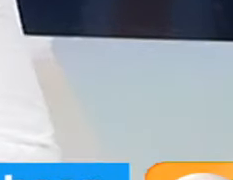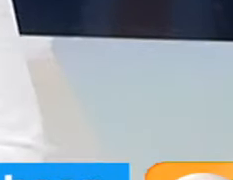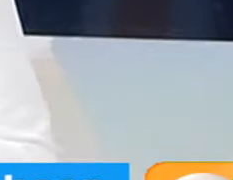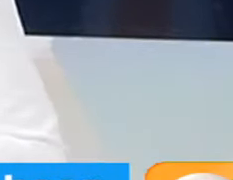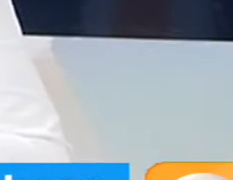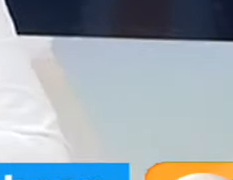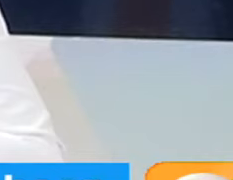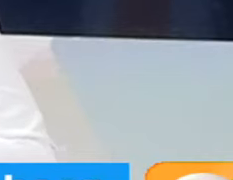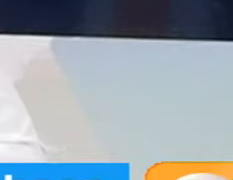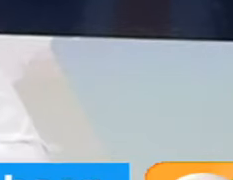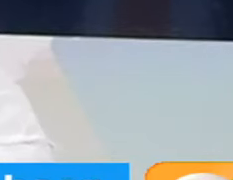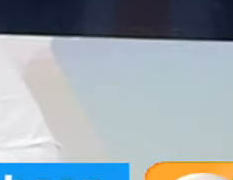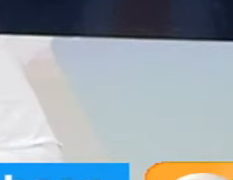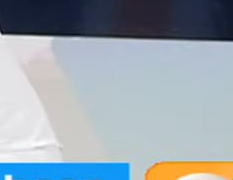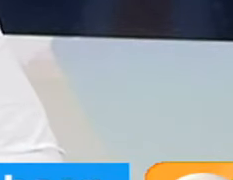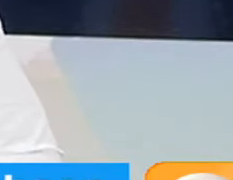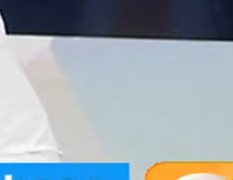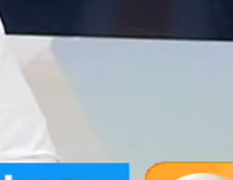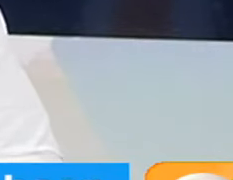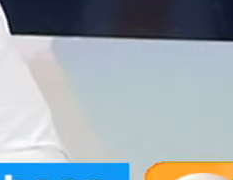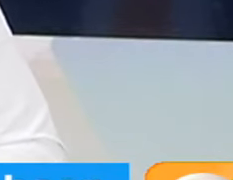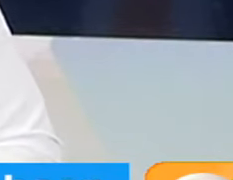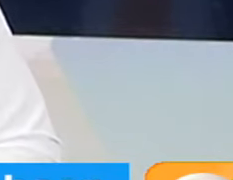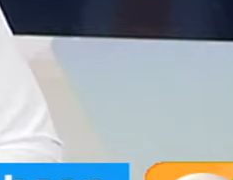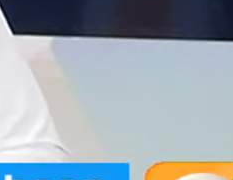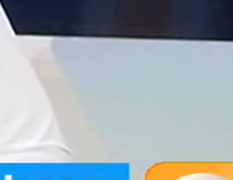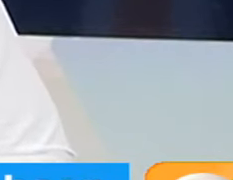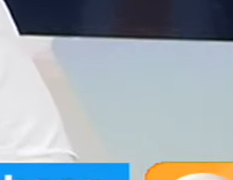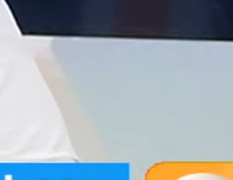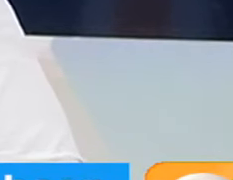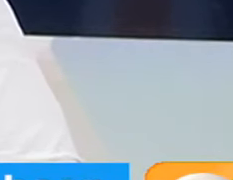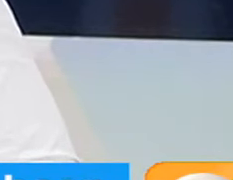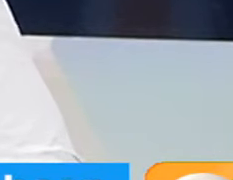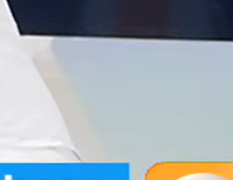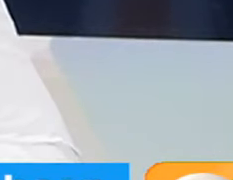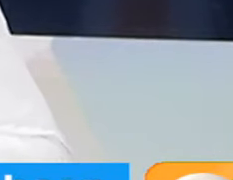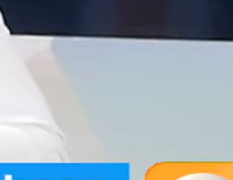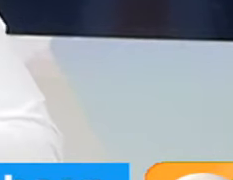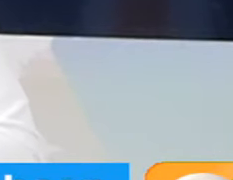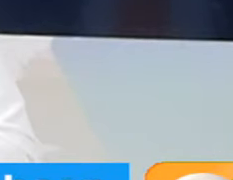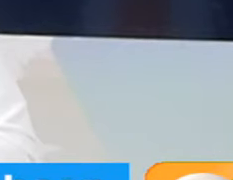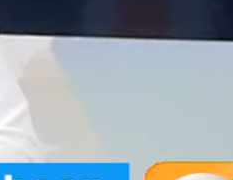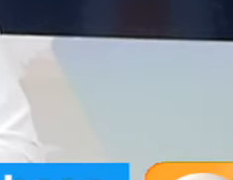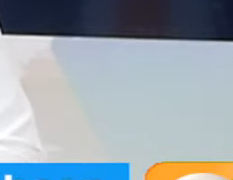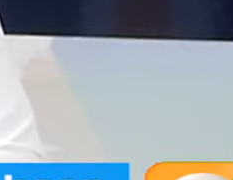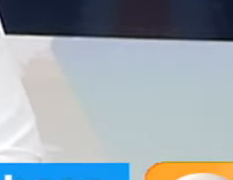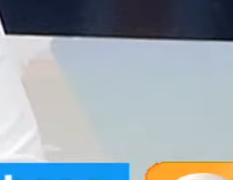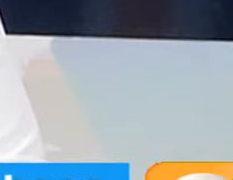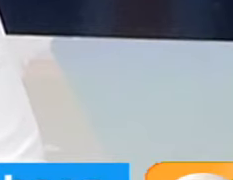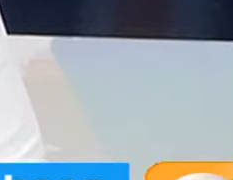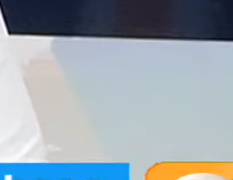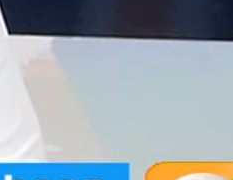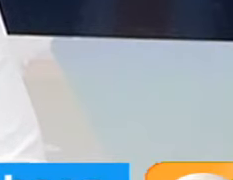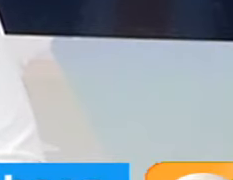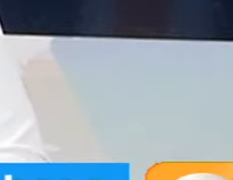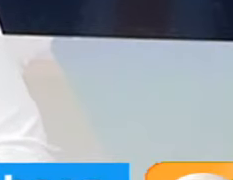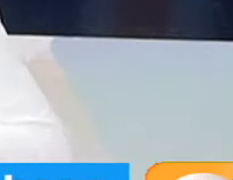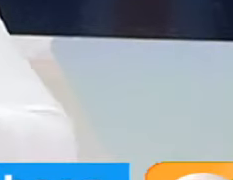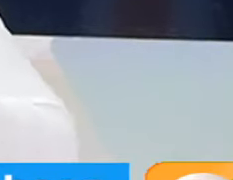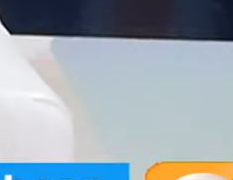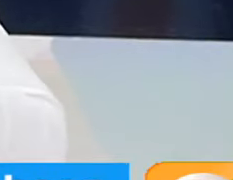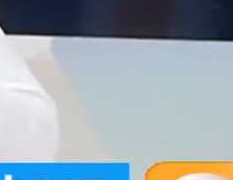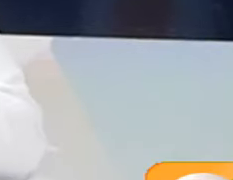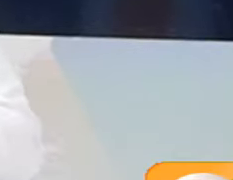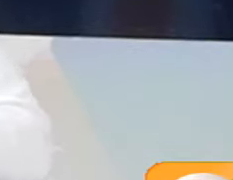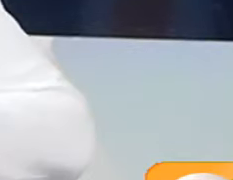the scramble for Uhuru Kenyatta? There is a scramble for Uhuru Kenyatta because he is exiting, and I